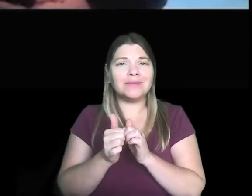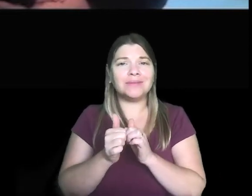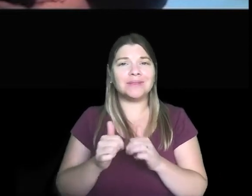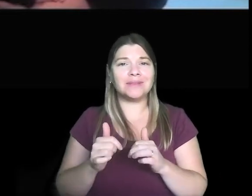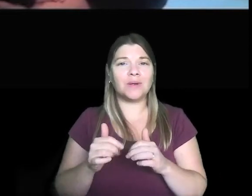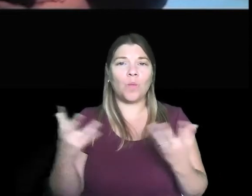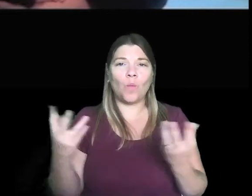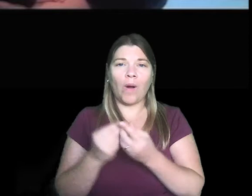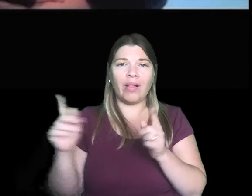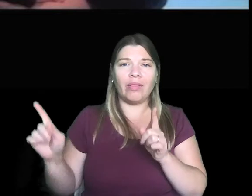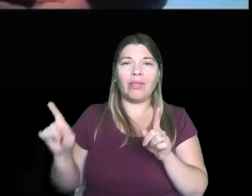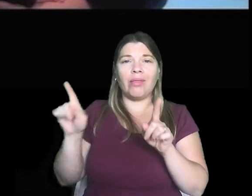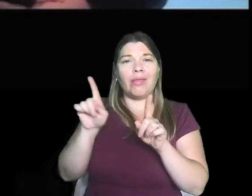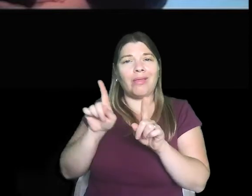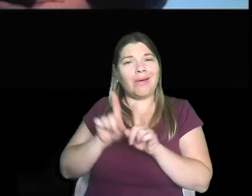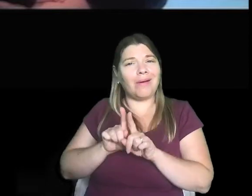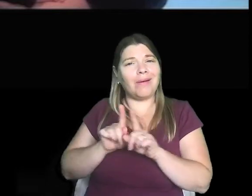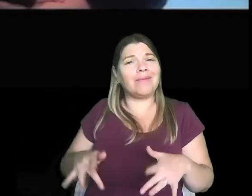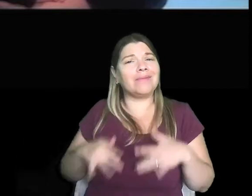How did it make you feel?